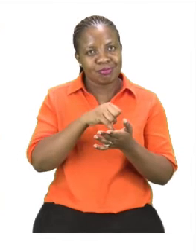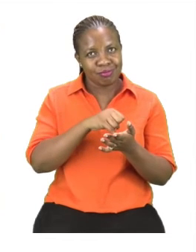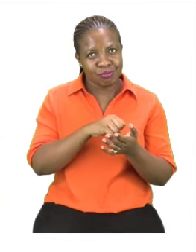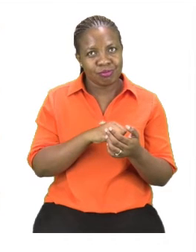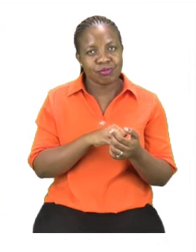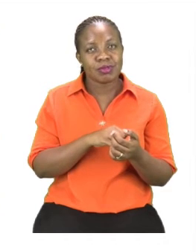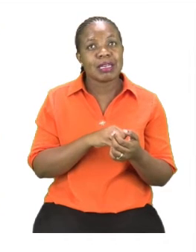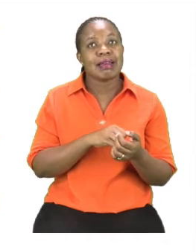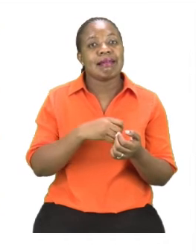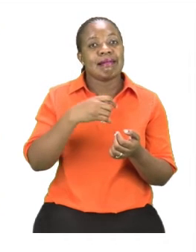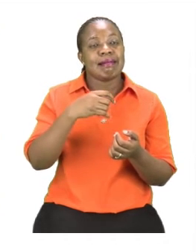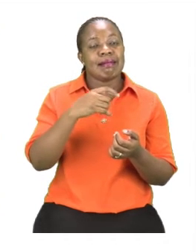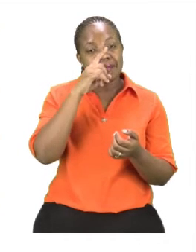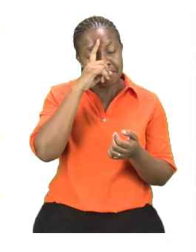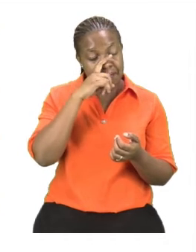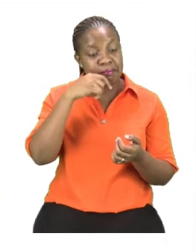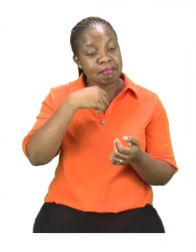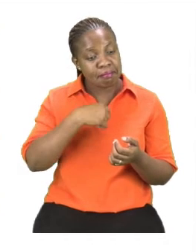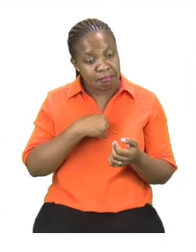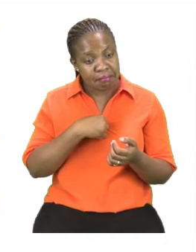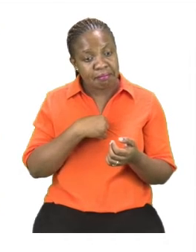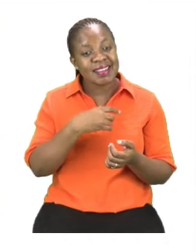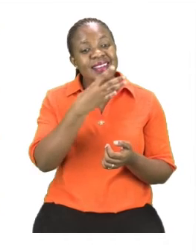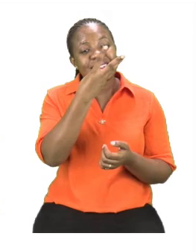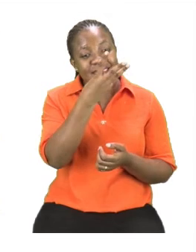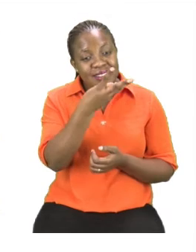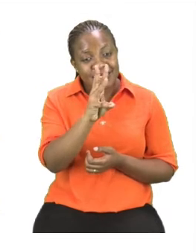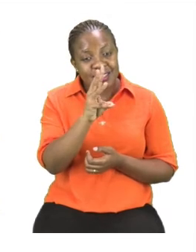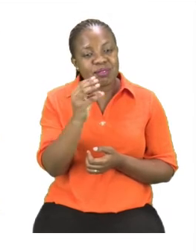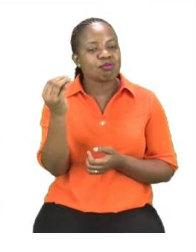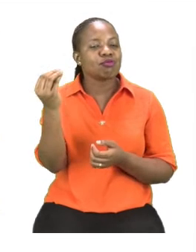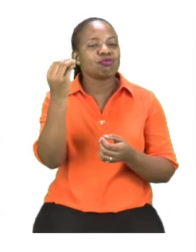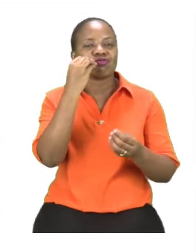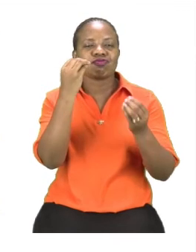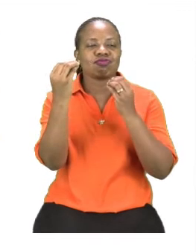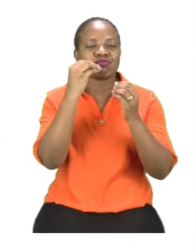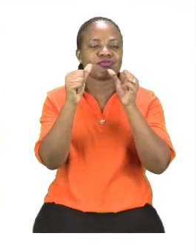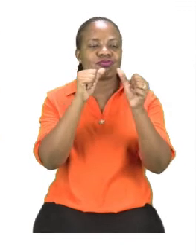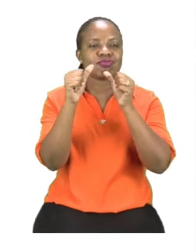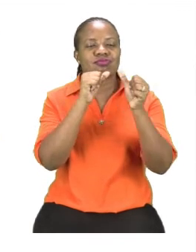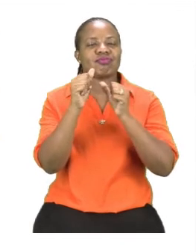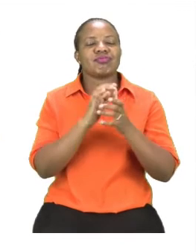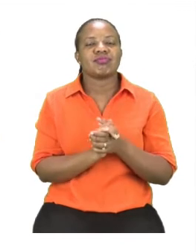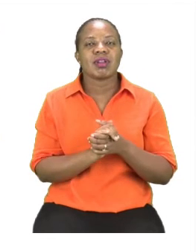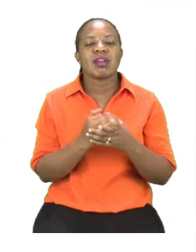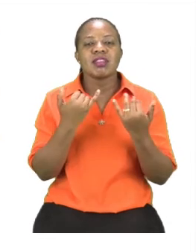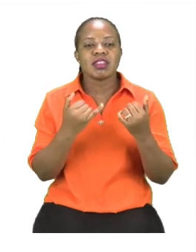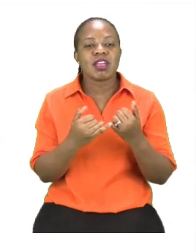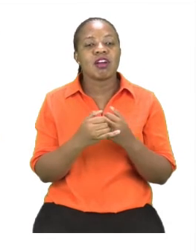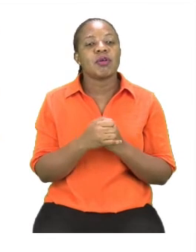sister and I already ate 6. How many cookies